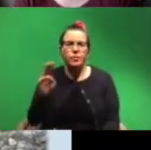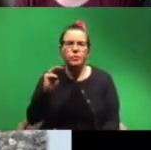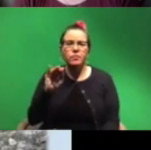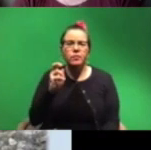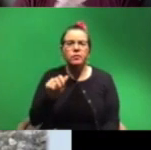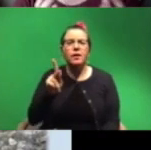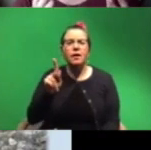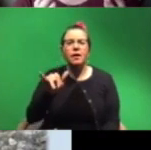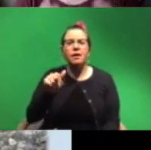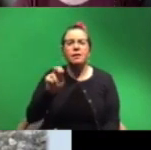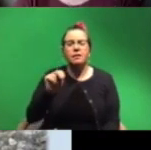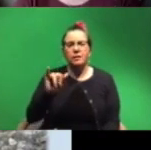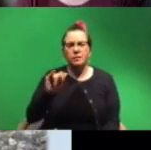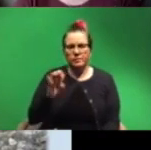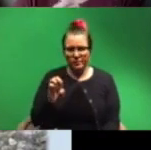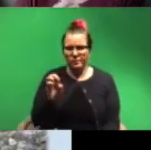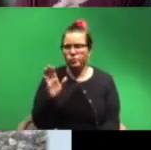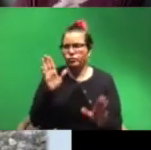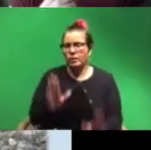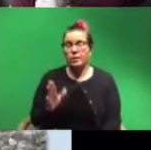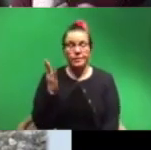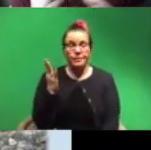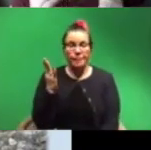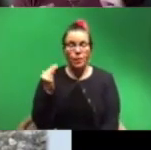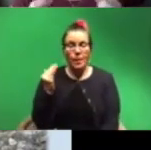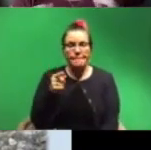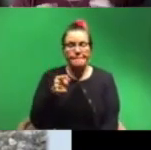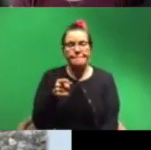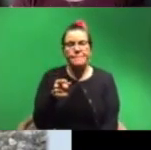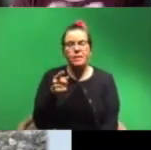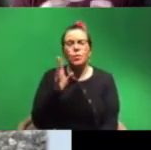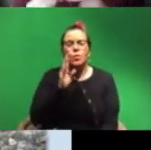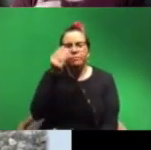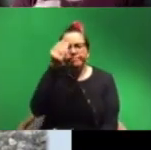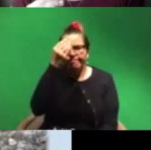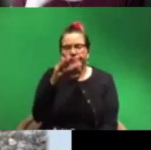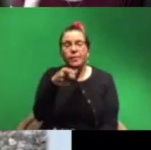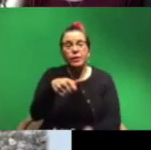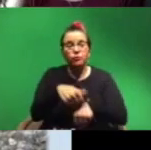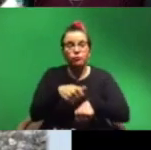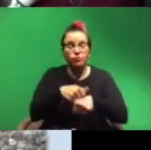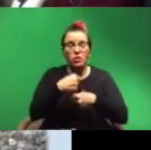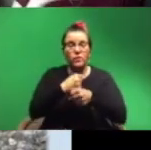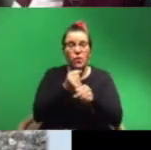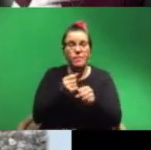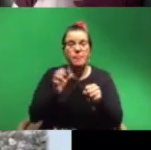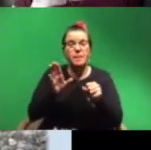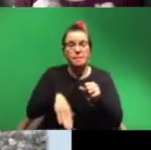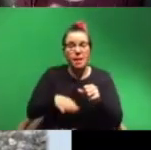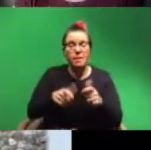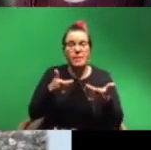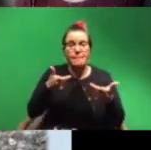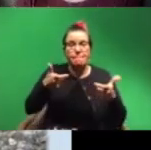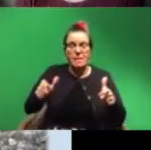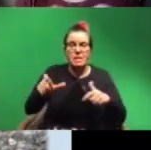kyanite. And kyanite's great because it tells you that these rocks formed at the bottom of that big stack. They